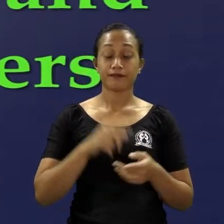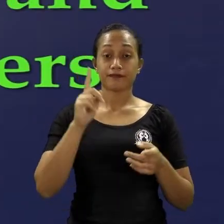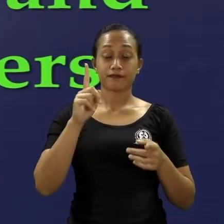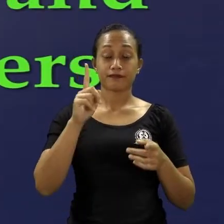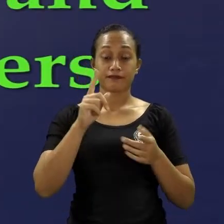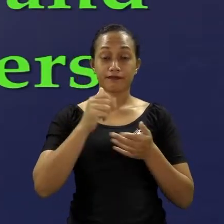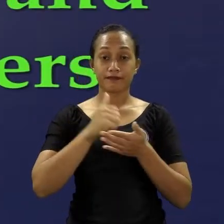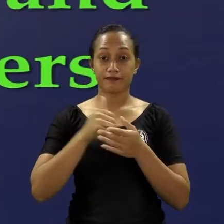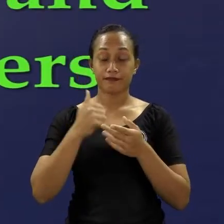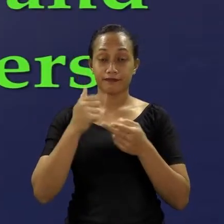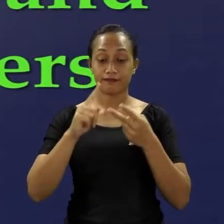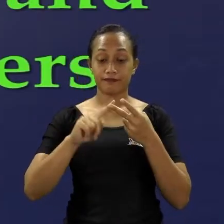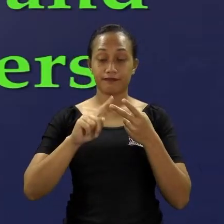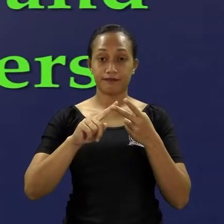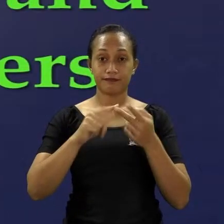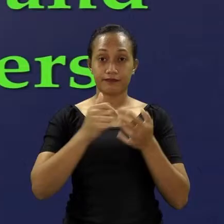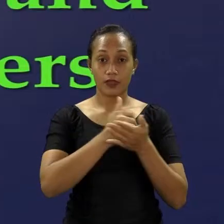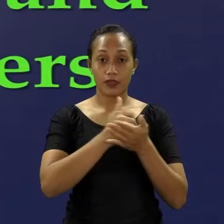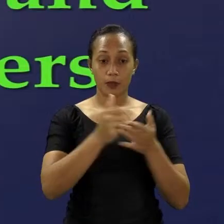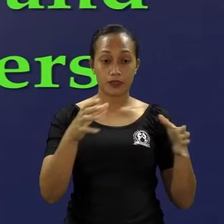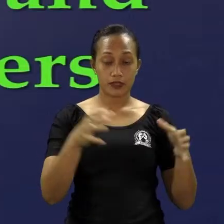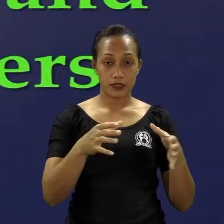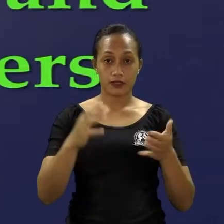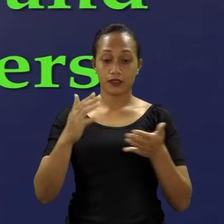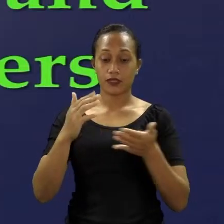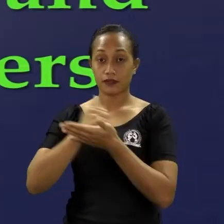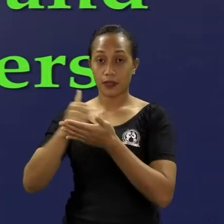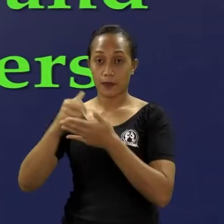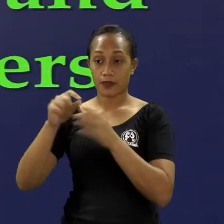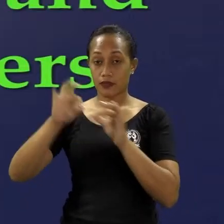atu I foi, number sets and number lines.